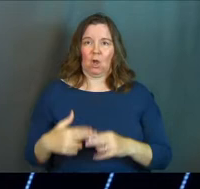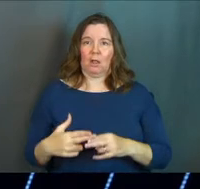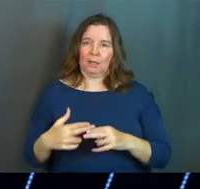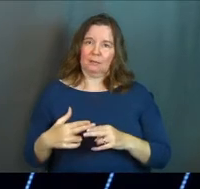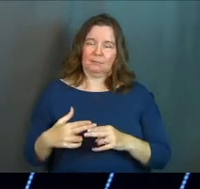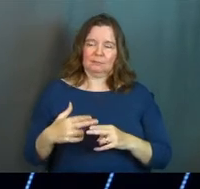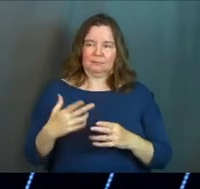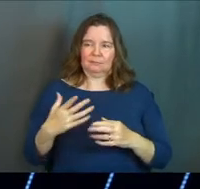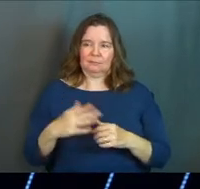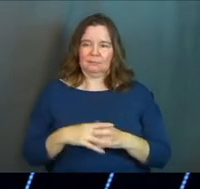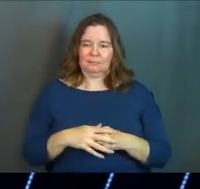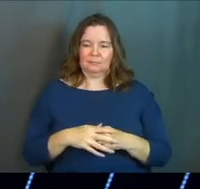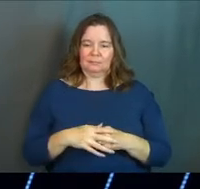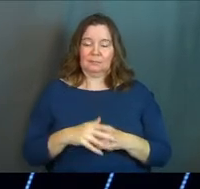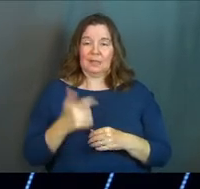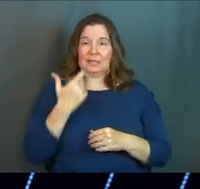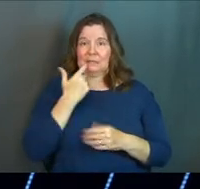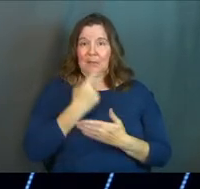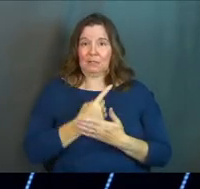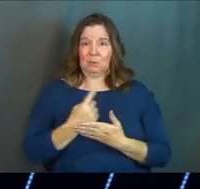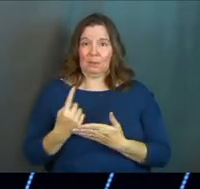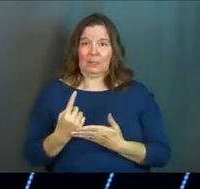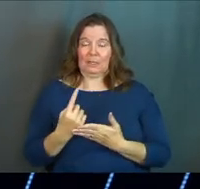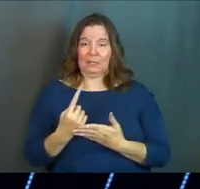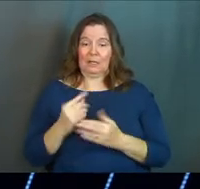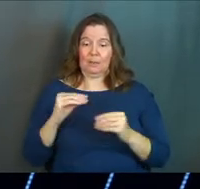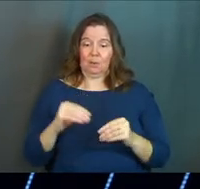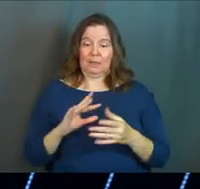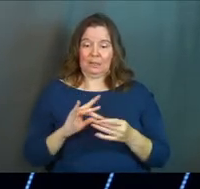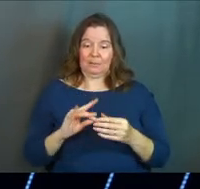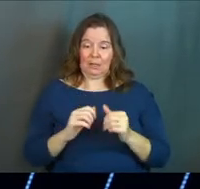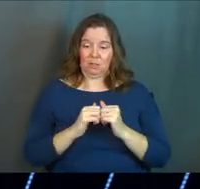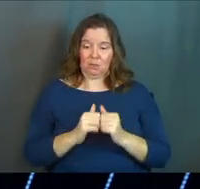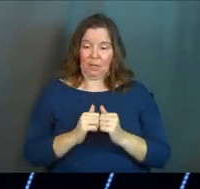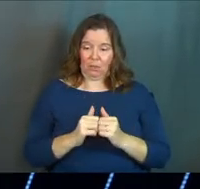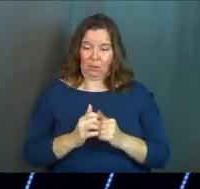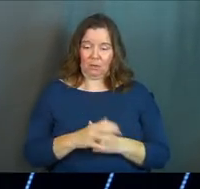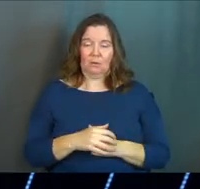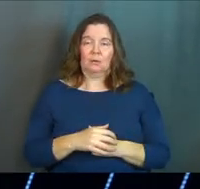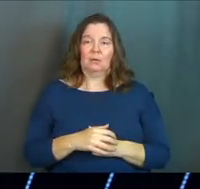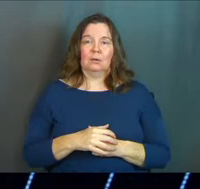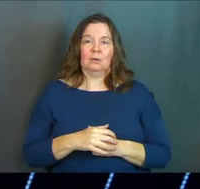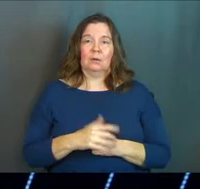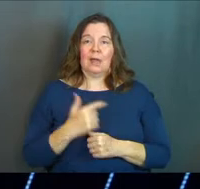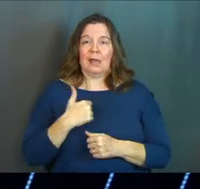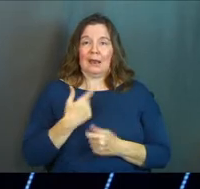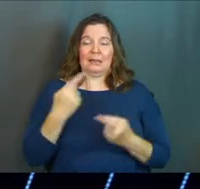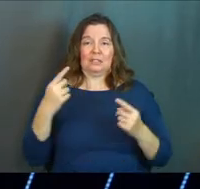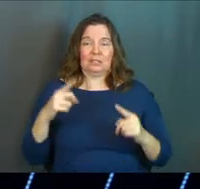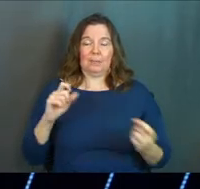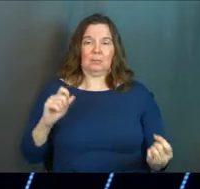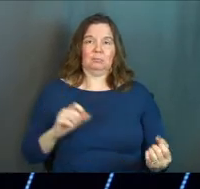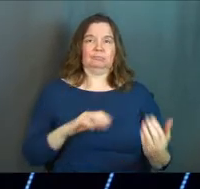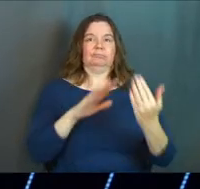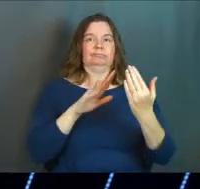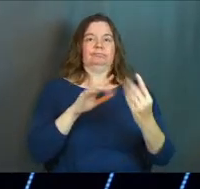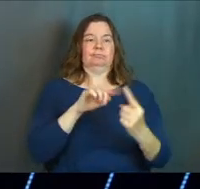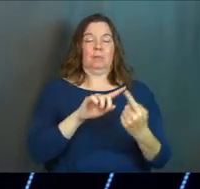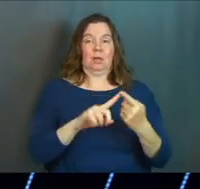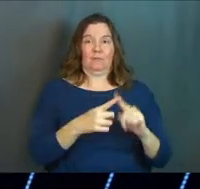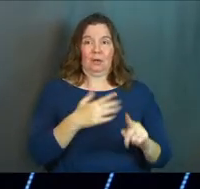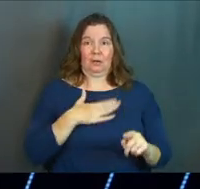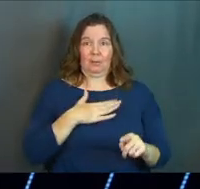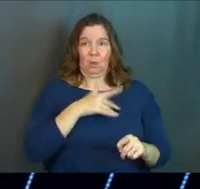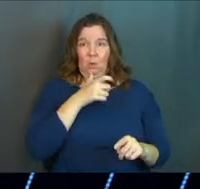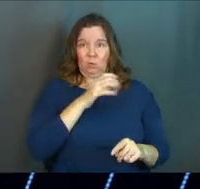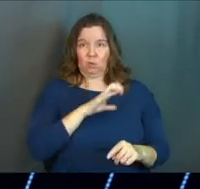a coincidence. This past week, putting this message together, and I just happened to run into a friend